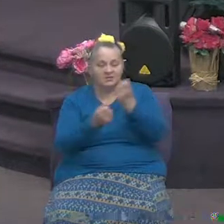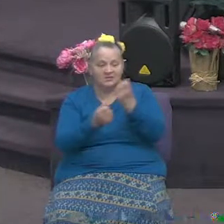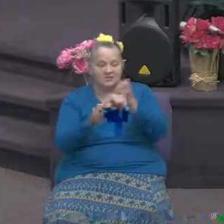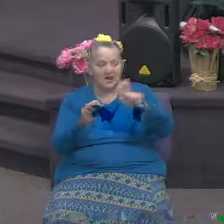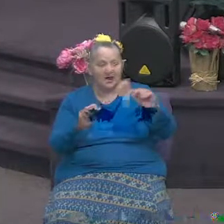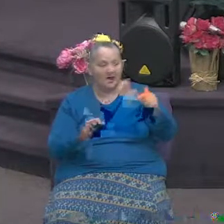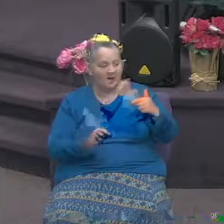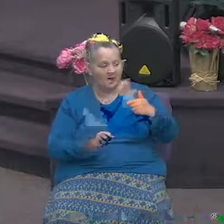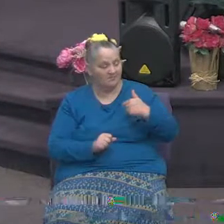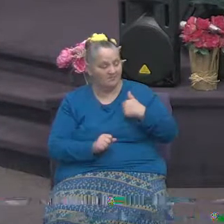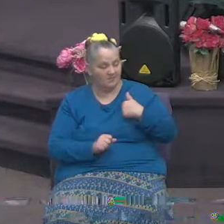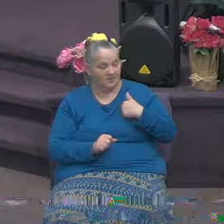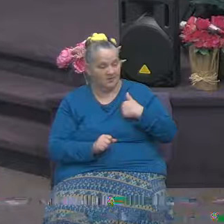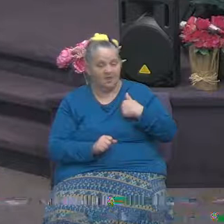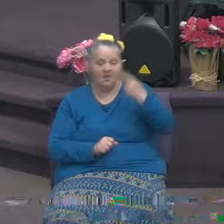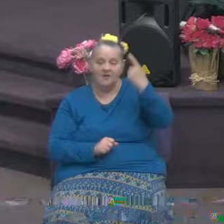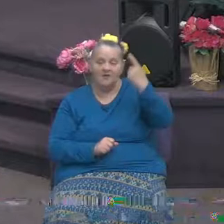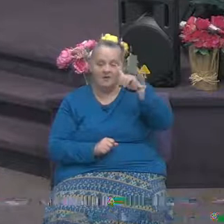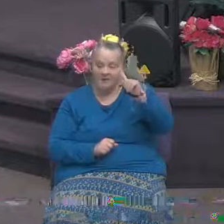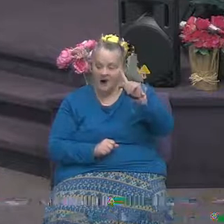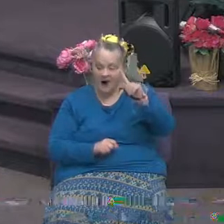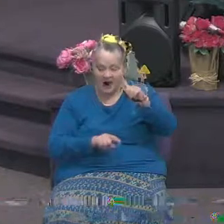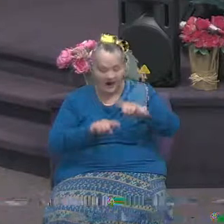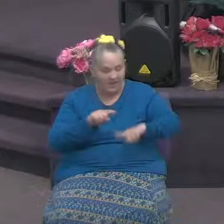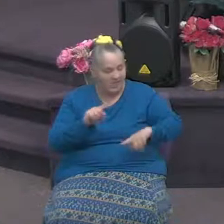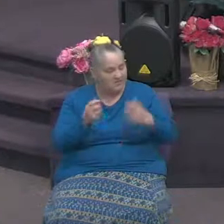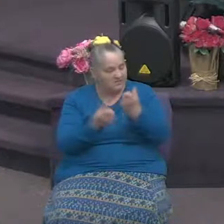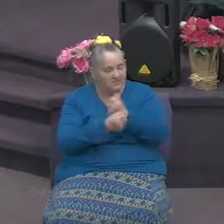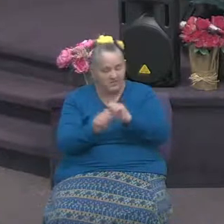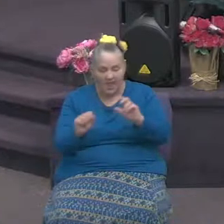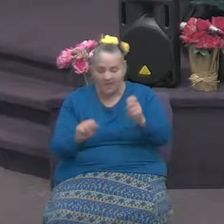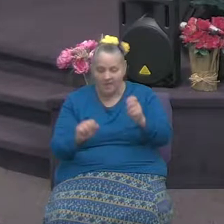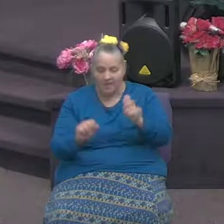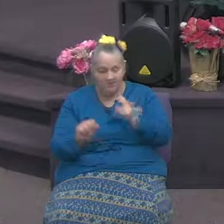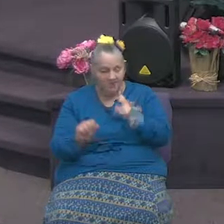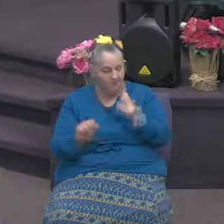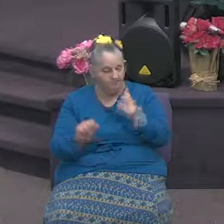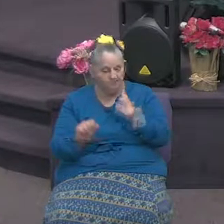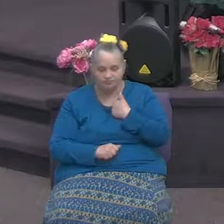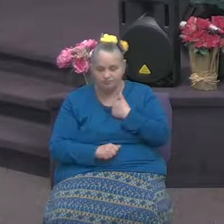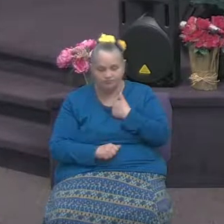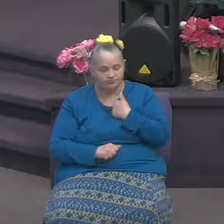Save me, for I cannot save myself.